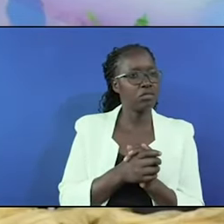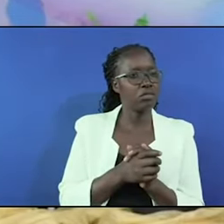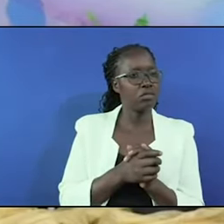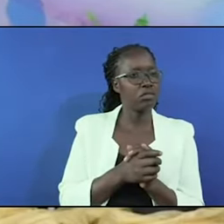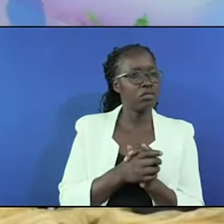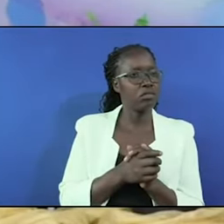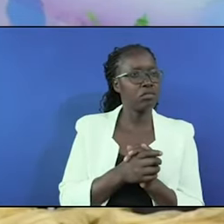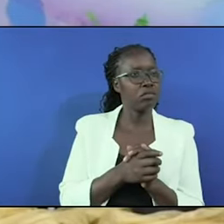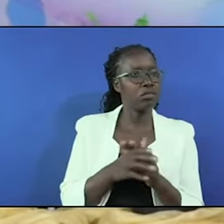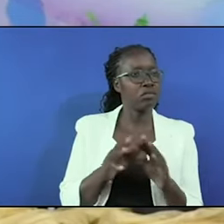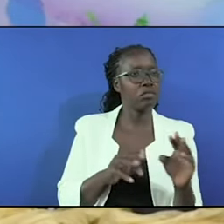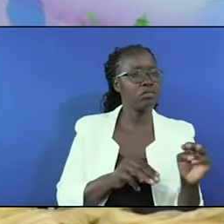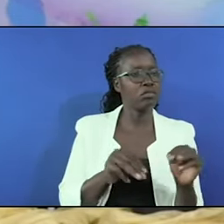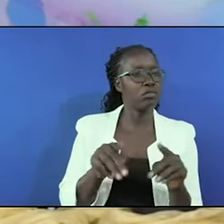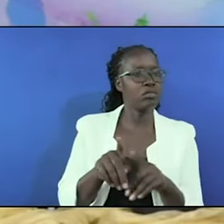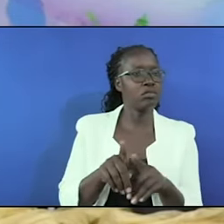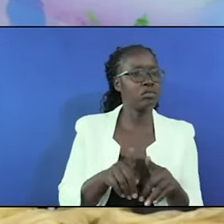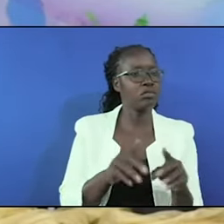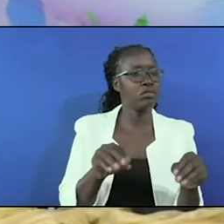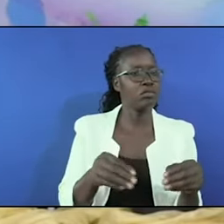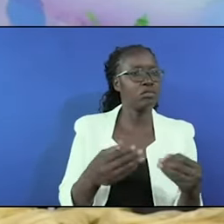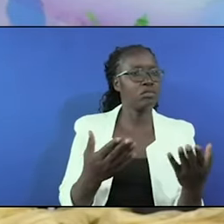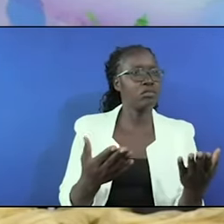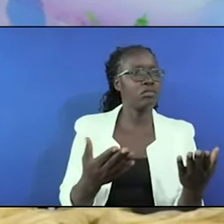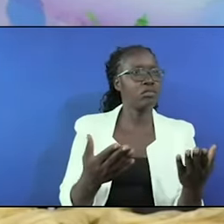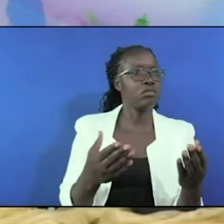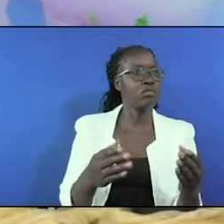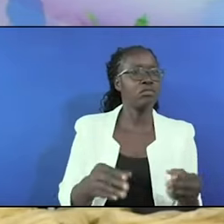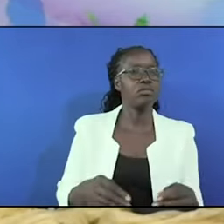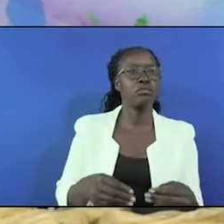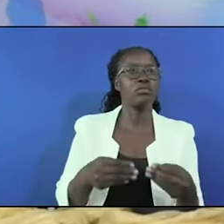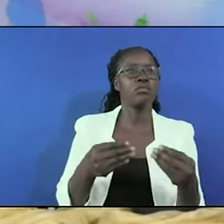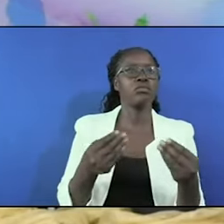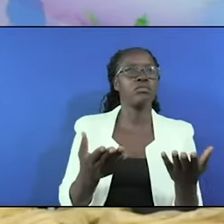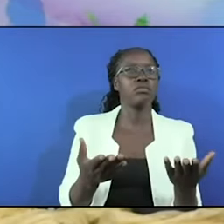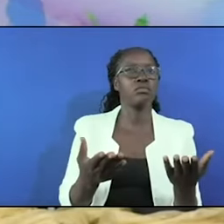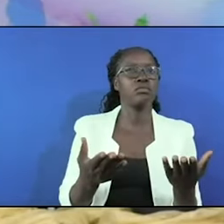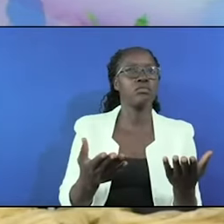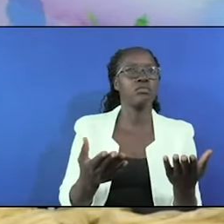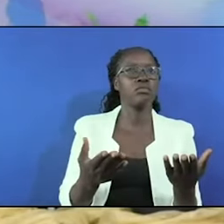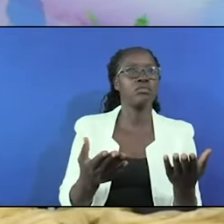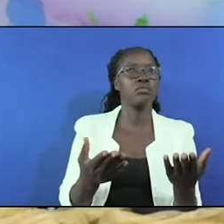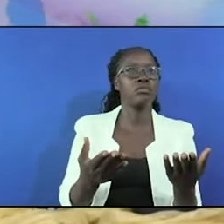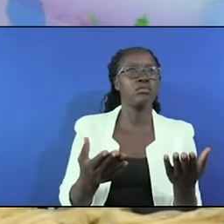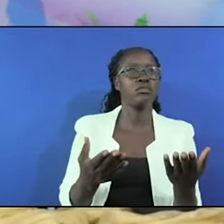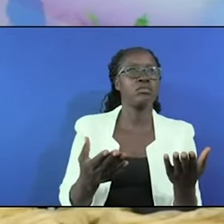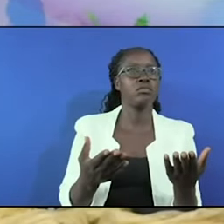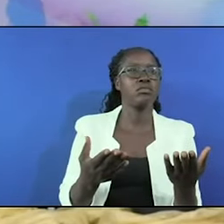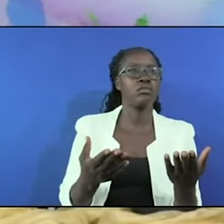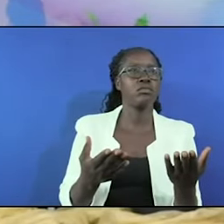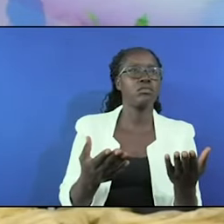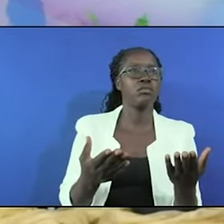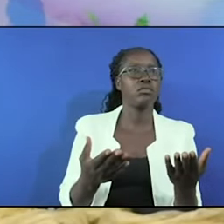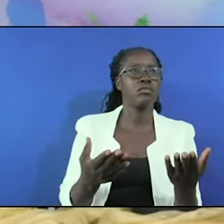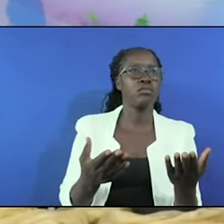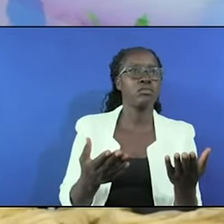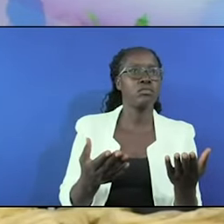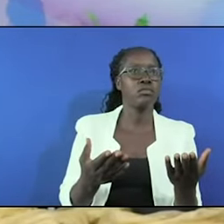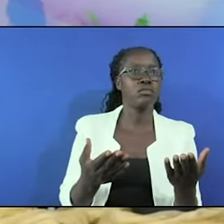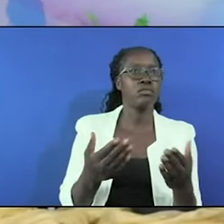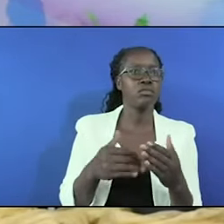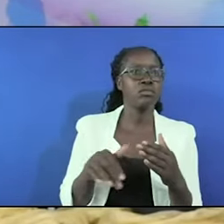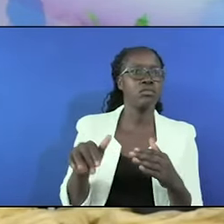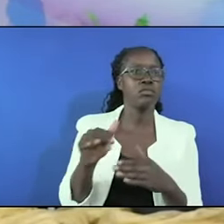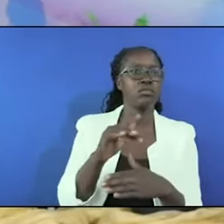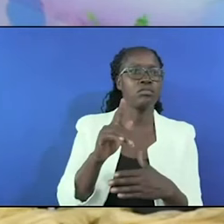you manage also to give an offering or up and above what you